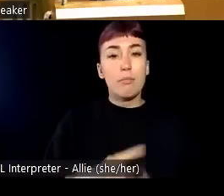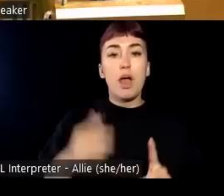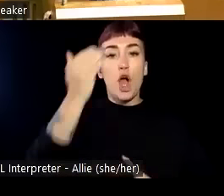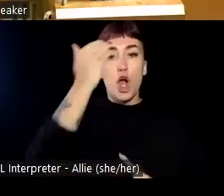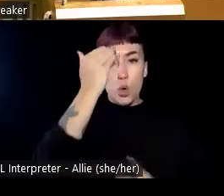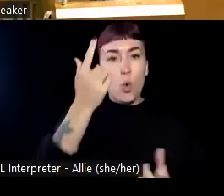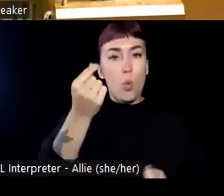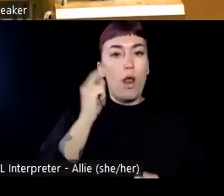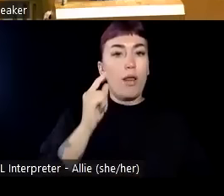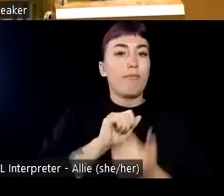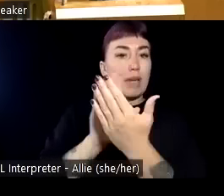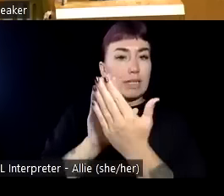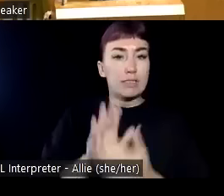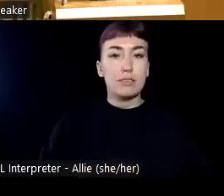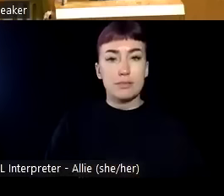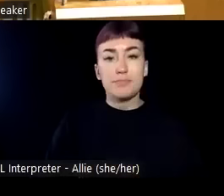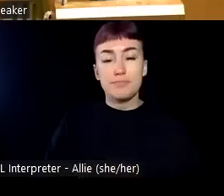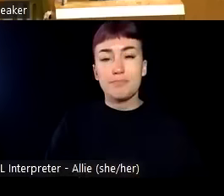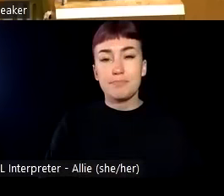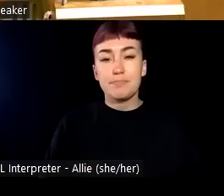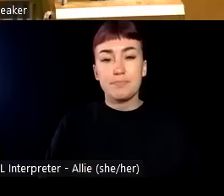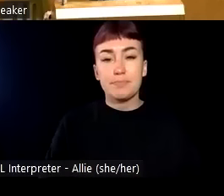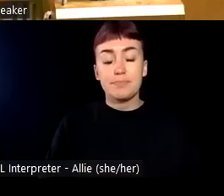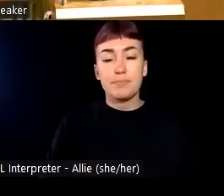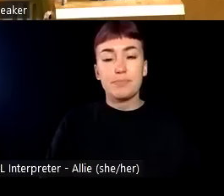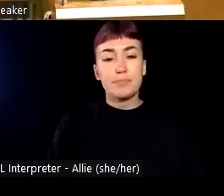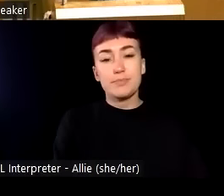against. And that